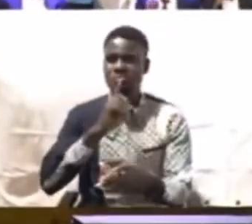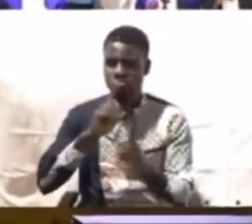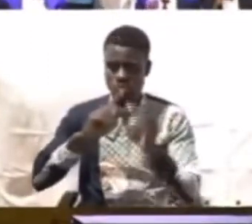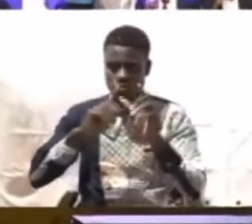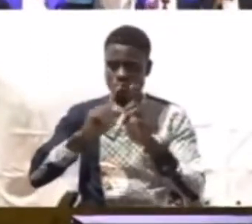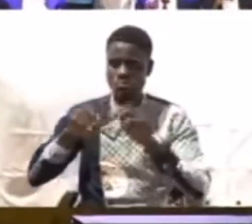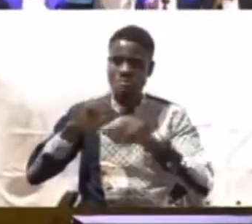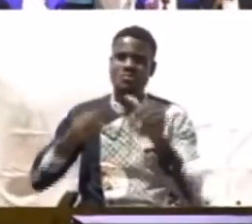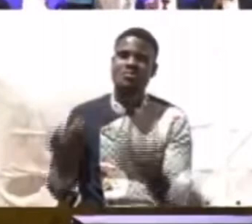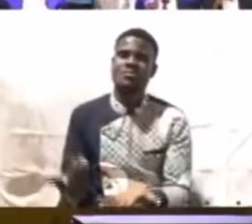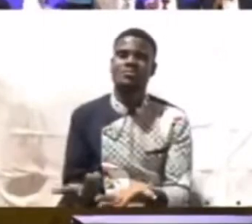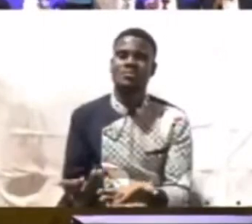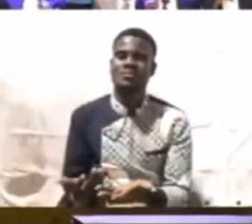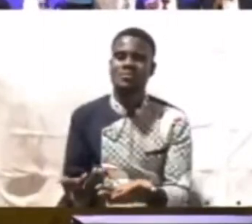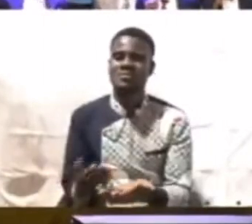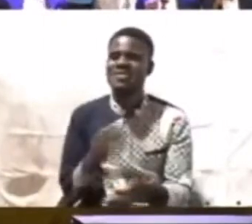kura